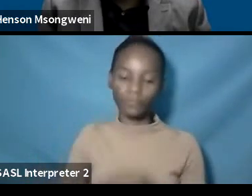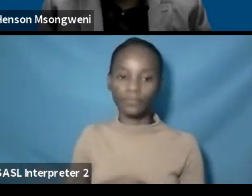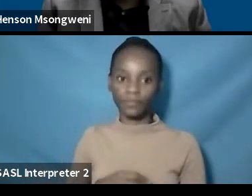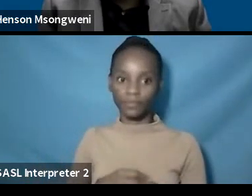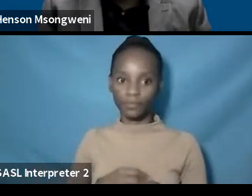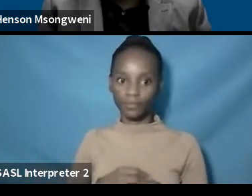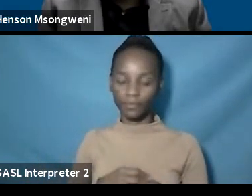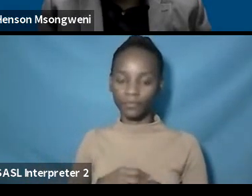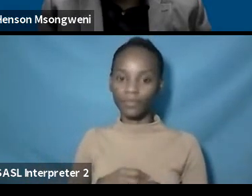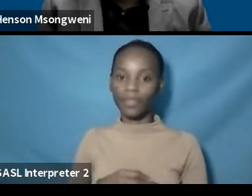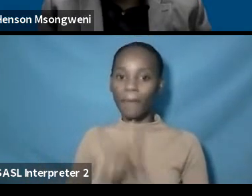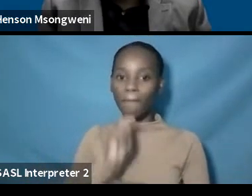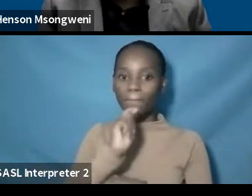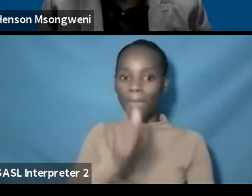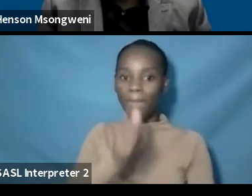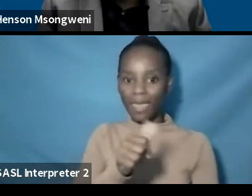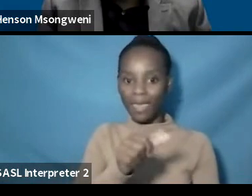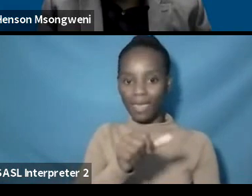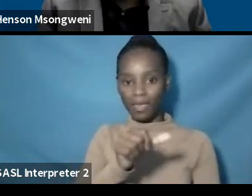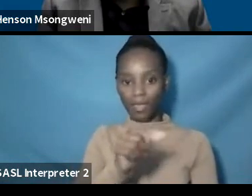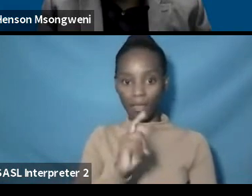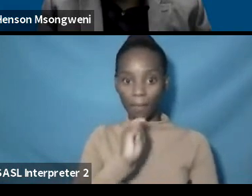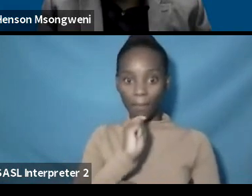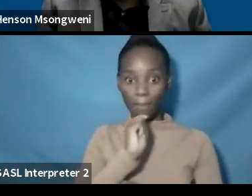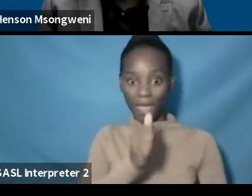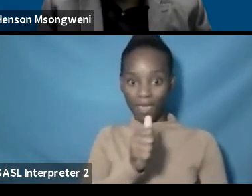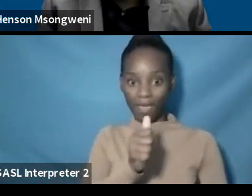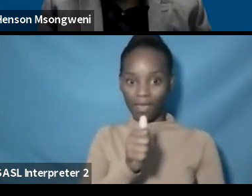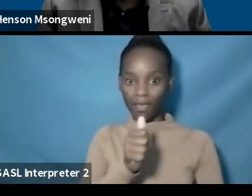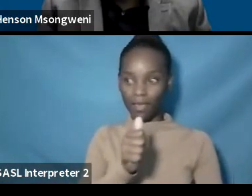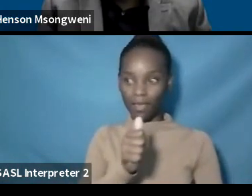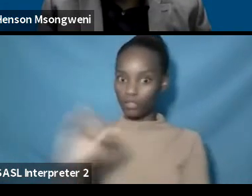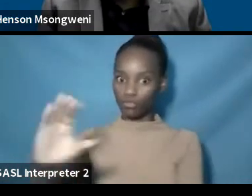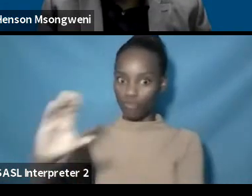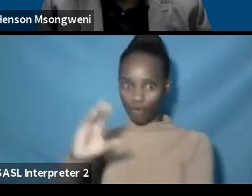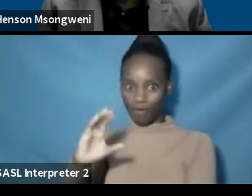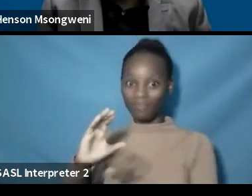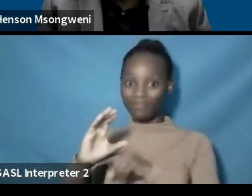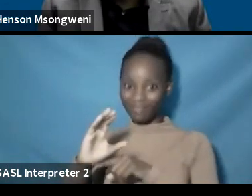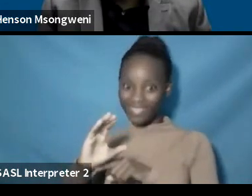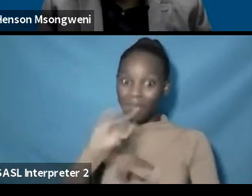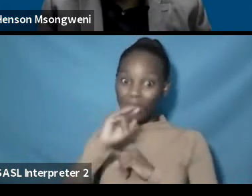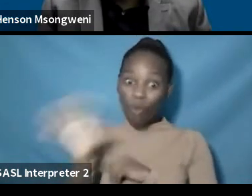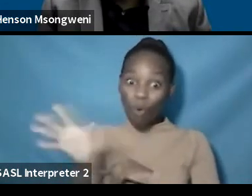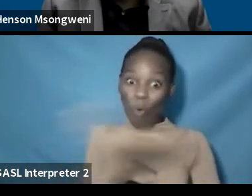earn. It depends with the number of the salaries for your